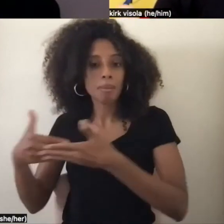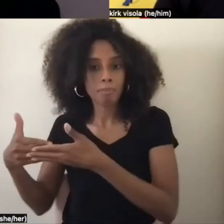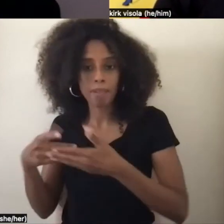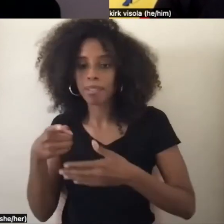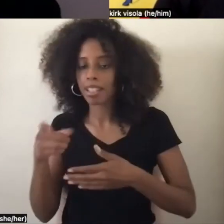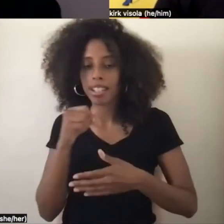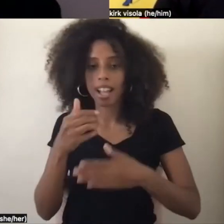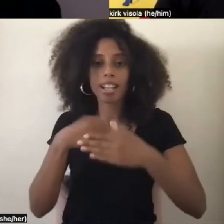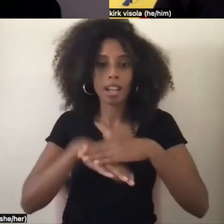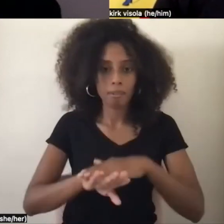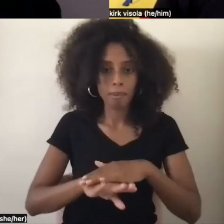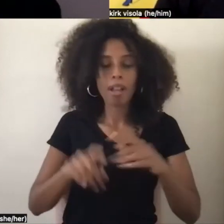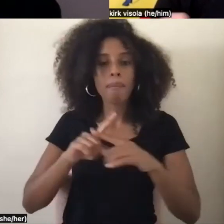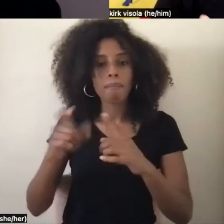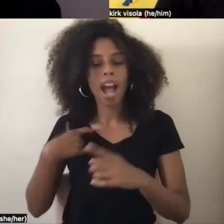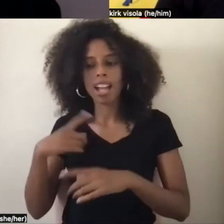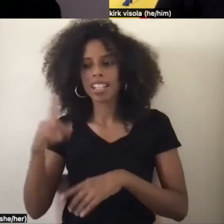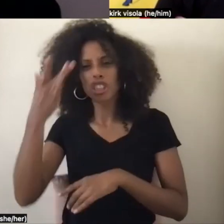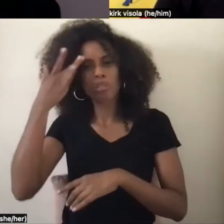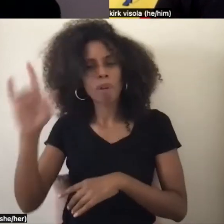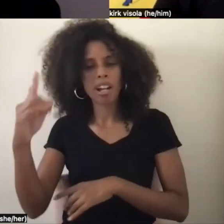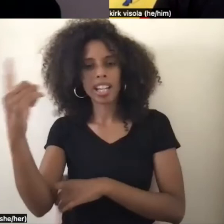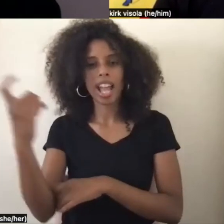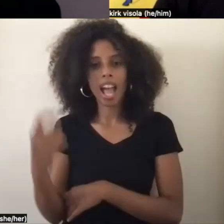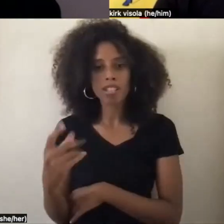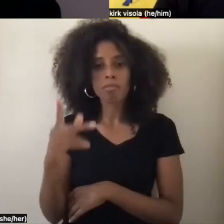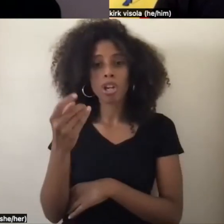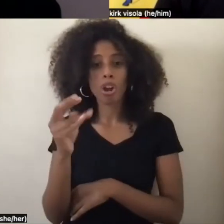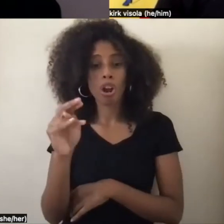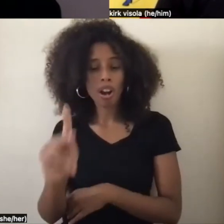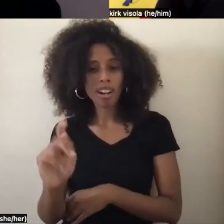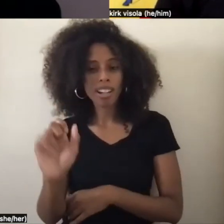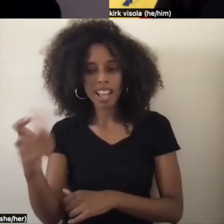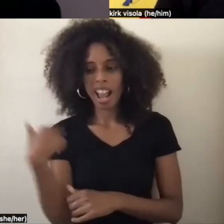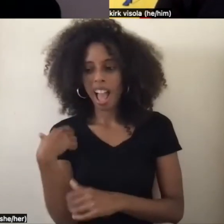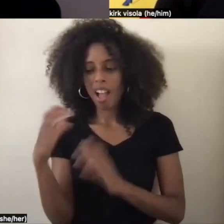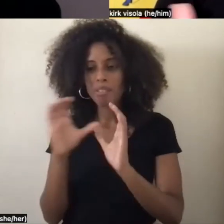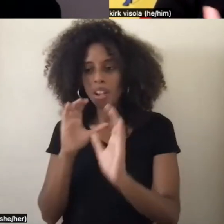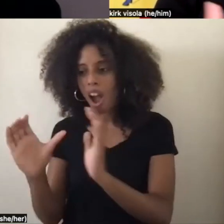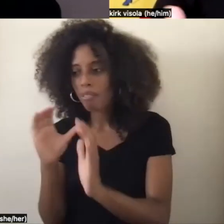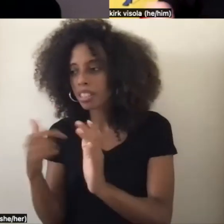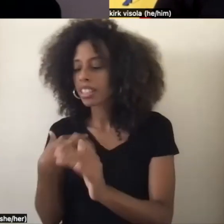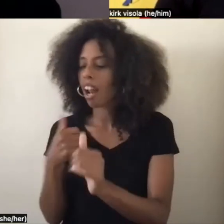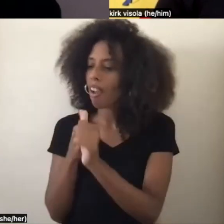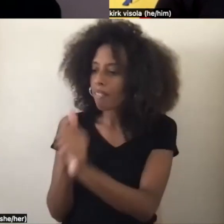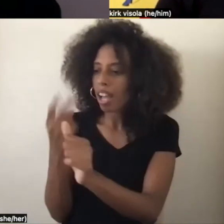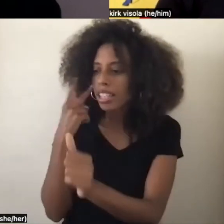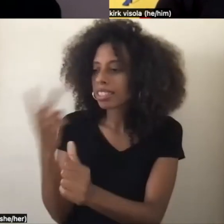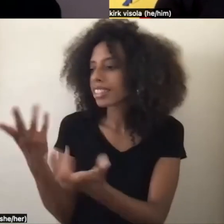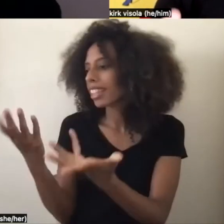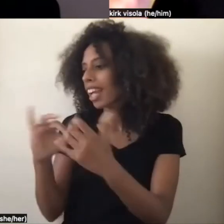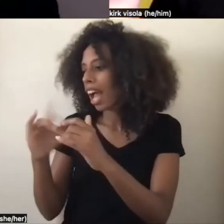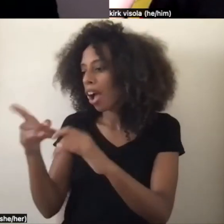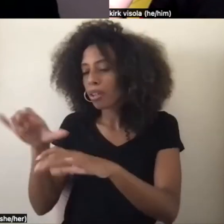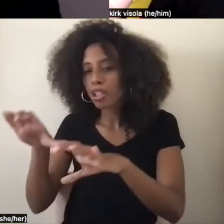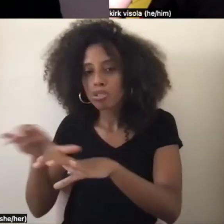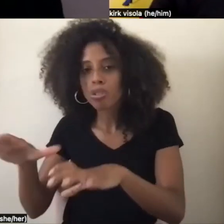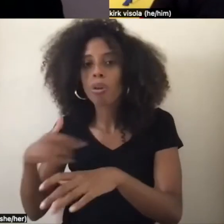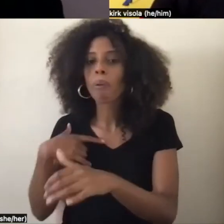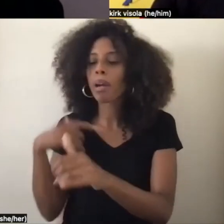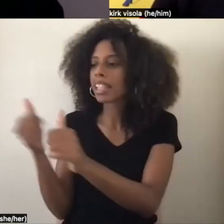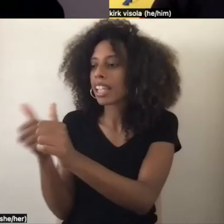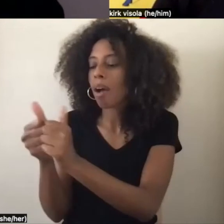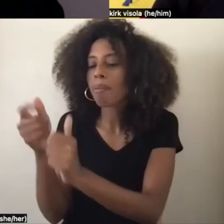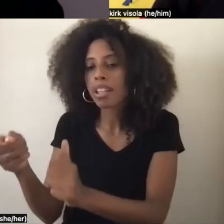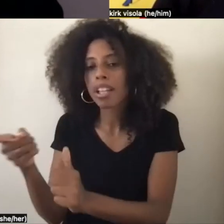Kirk, and we have a conversation. I text him, he texts me. I just see how he's doing sometimes just to keep up with him. Because I think that's important. There is